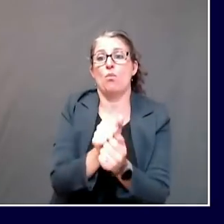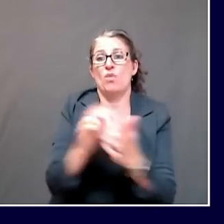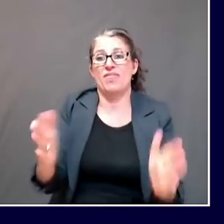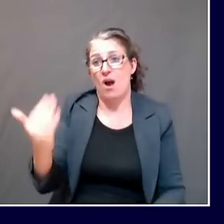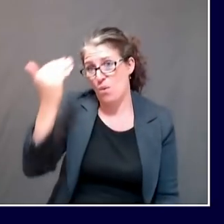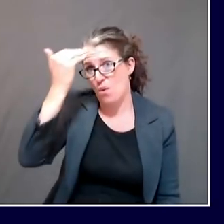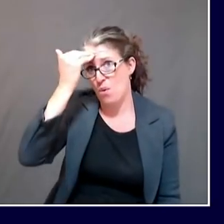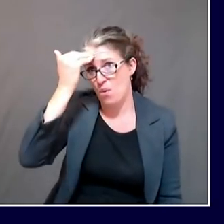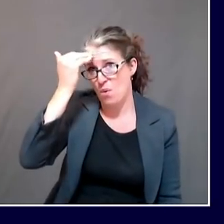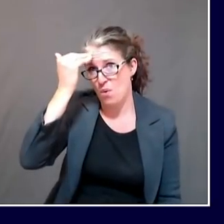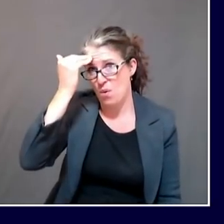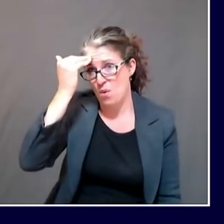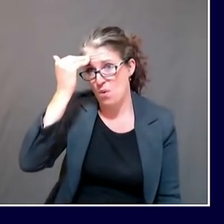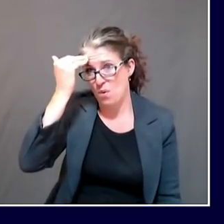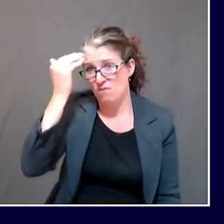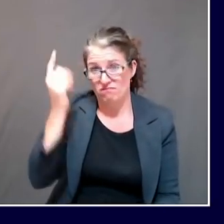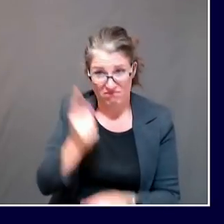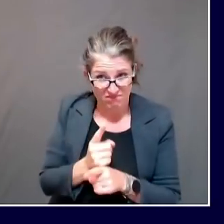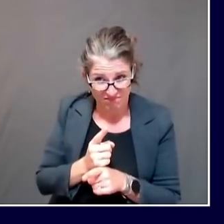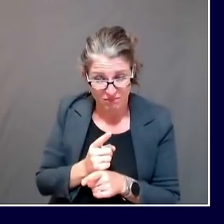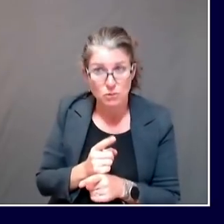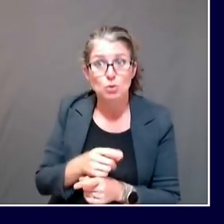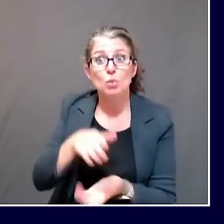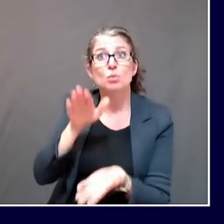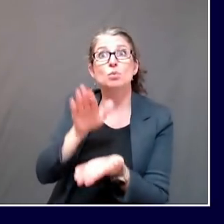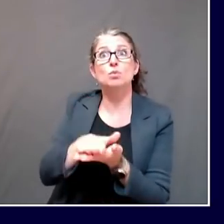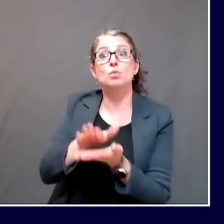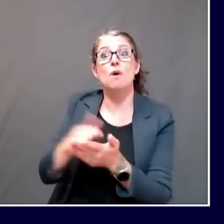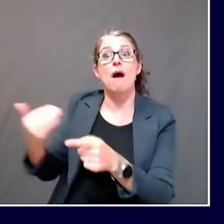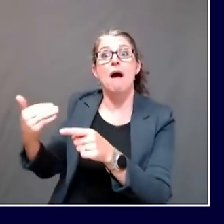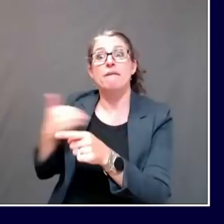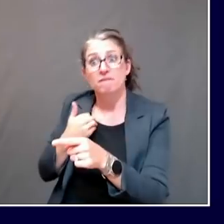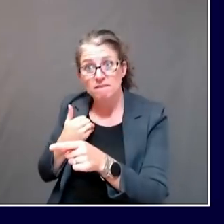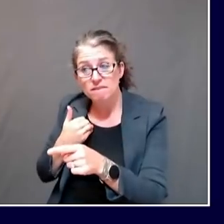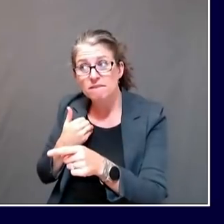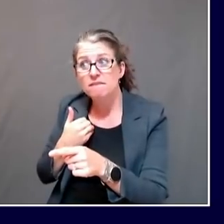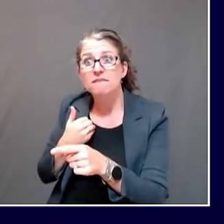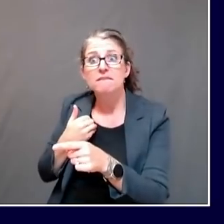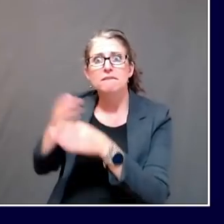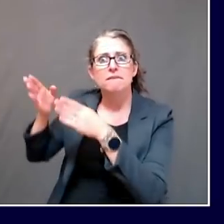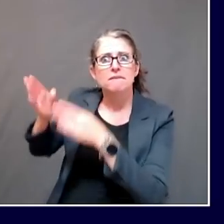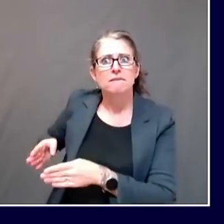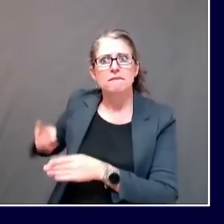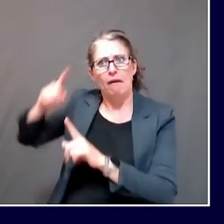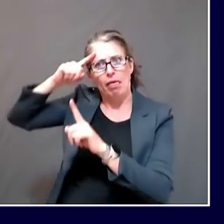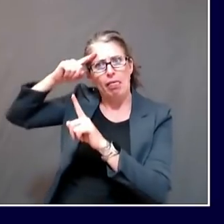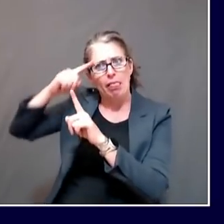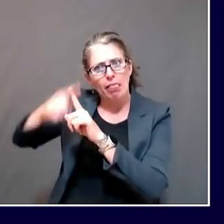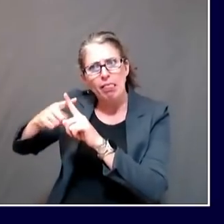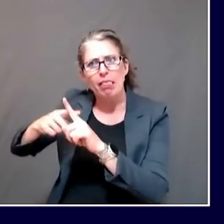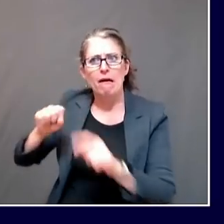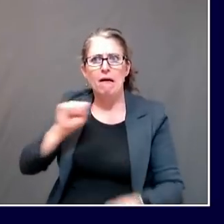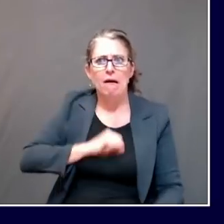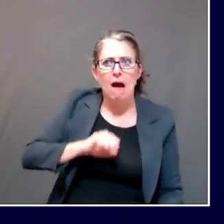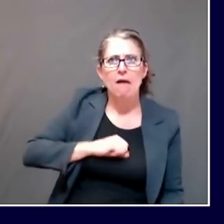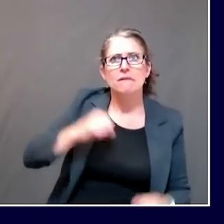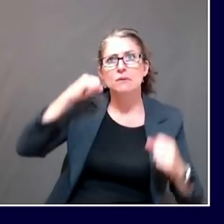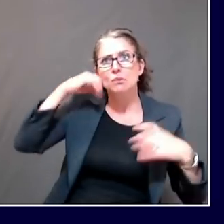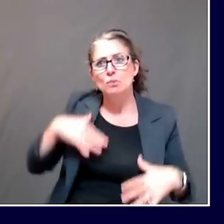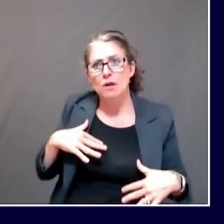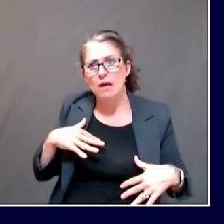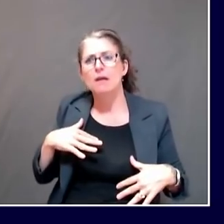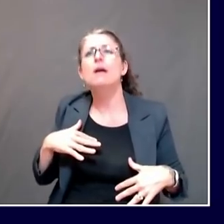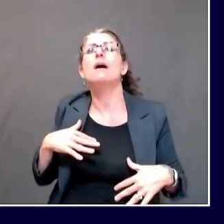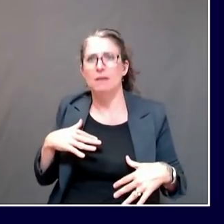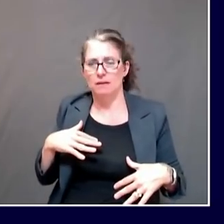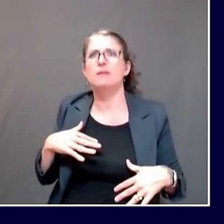the flu, how does that person determine whether or not they should be tested for COVID-19? Sure, Victoria, that's a great question.